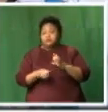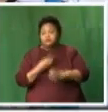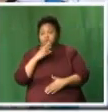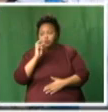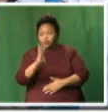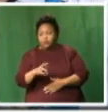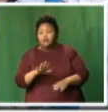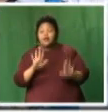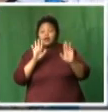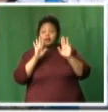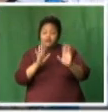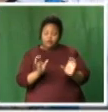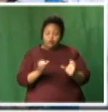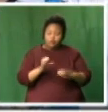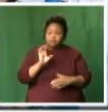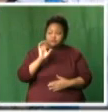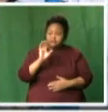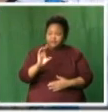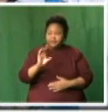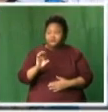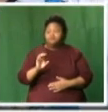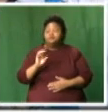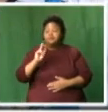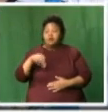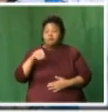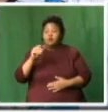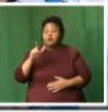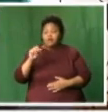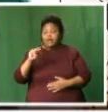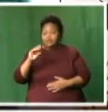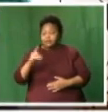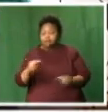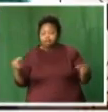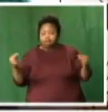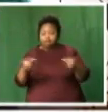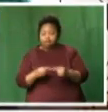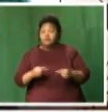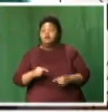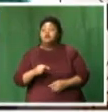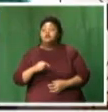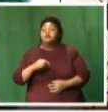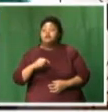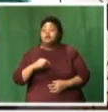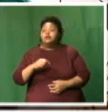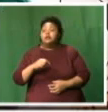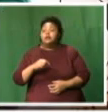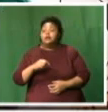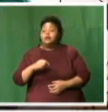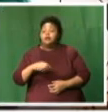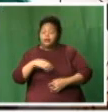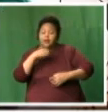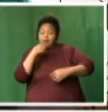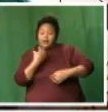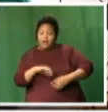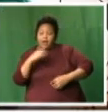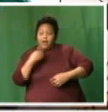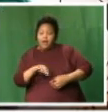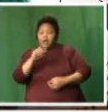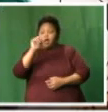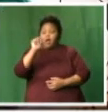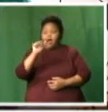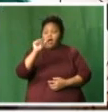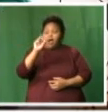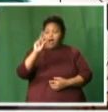kwayo iGroup C iPoland itawudlala ne-Argentina bese kuthi iSouth Arabia itholane neMexico. Lobekela umsakazi weEswatini TV